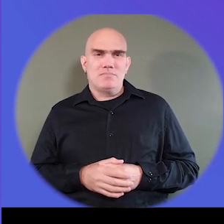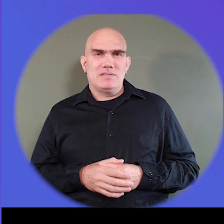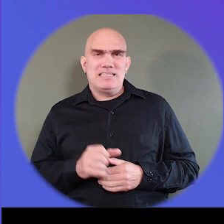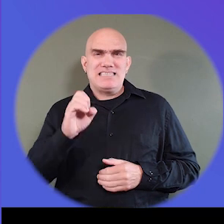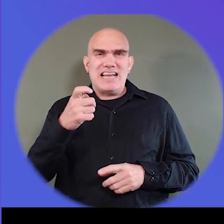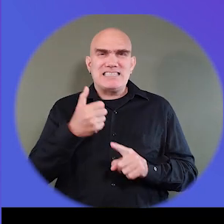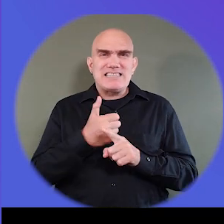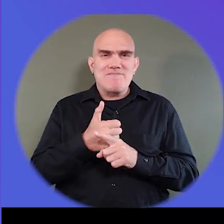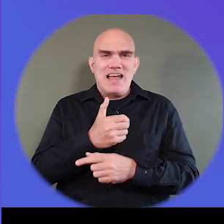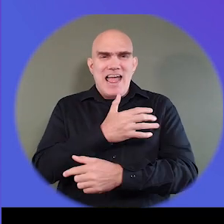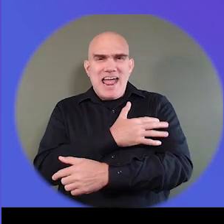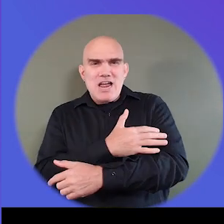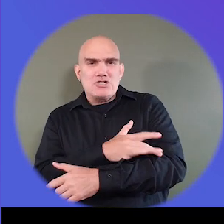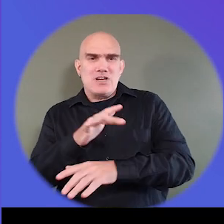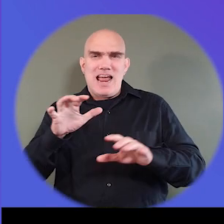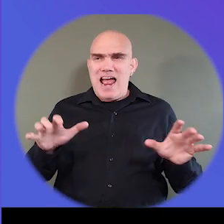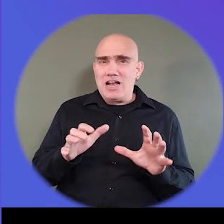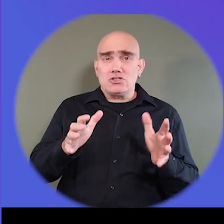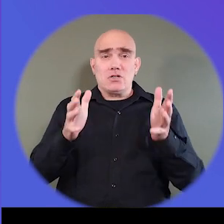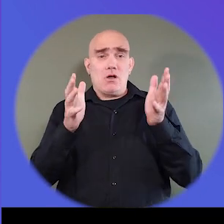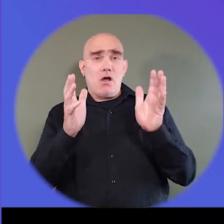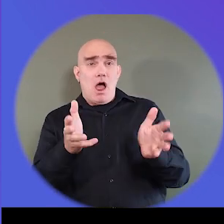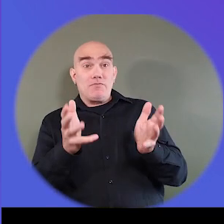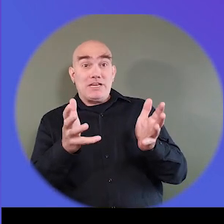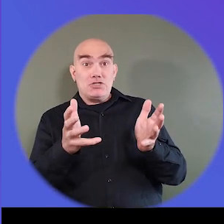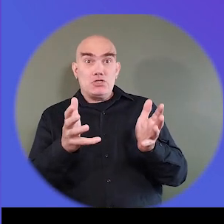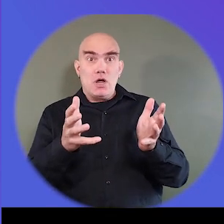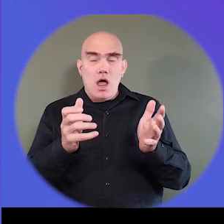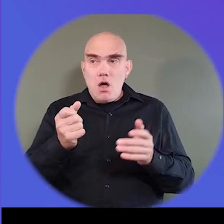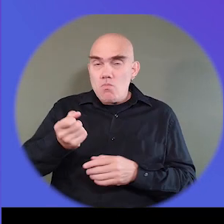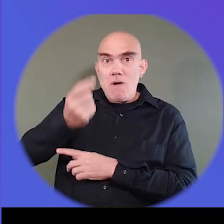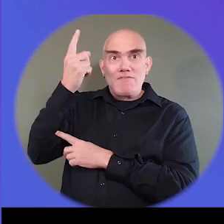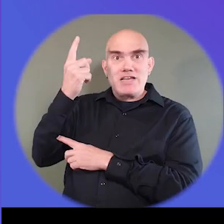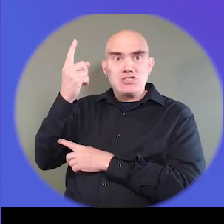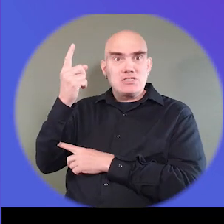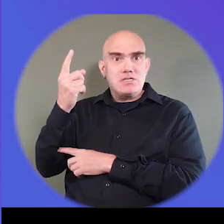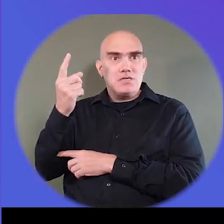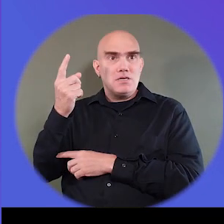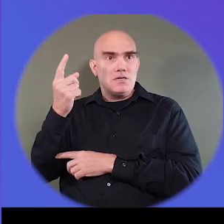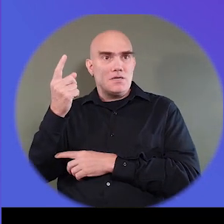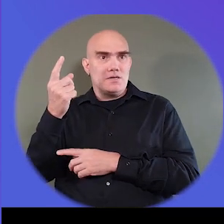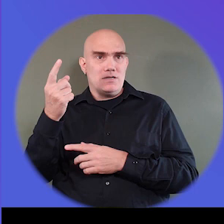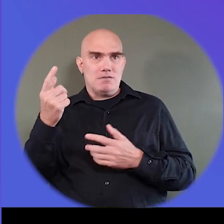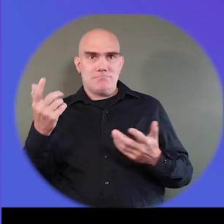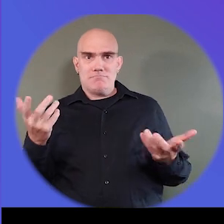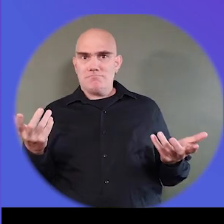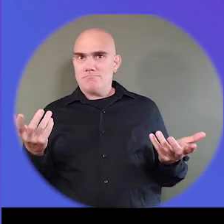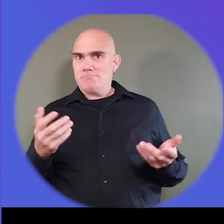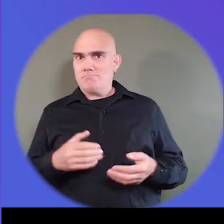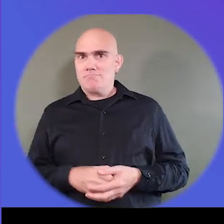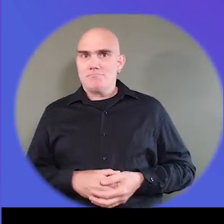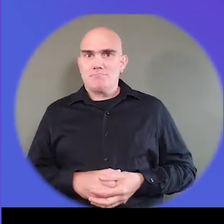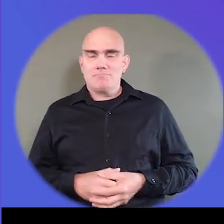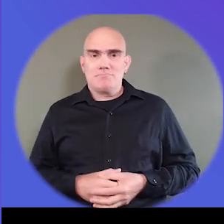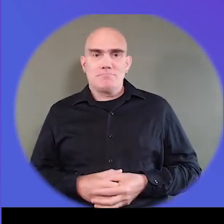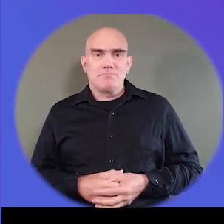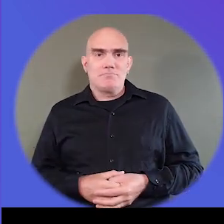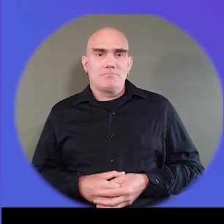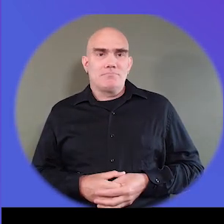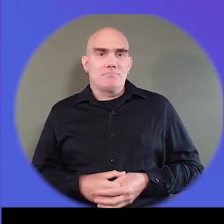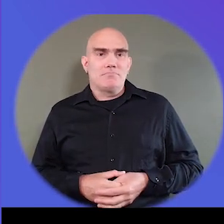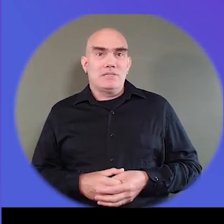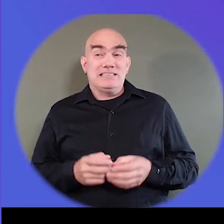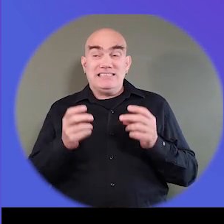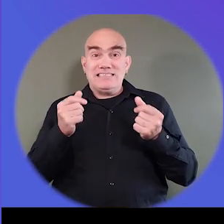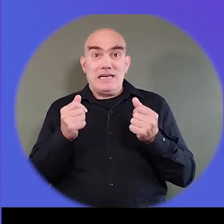Sex is an energy, an action, a conversation, a revelation,